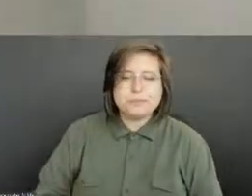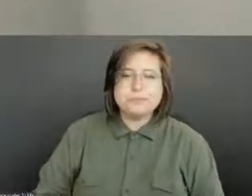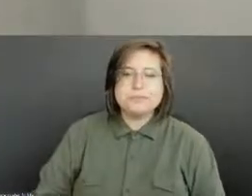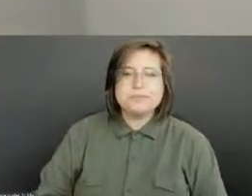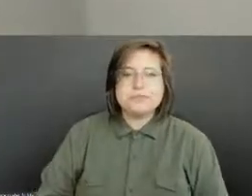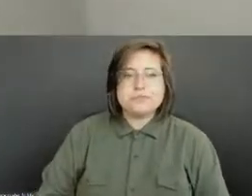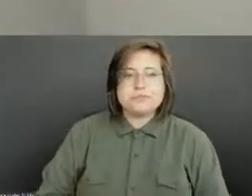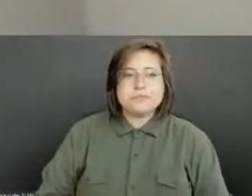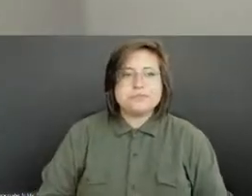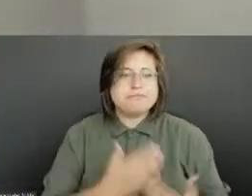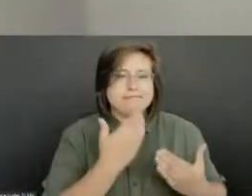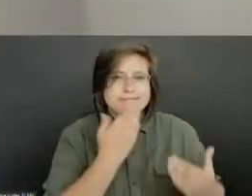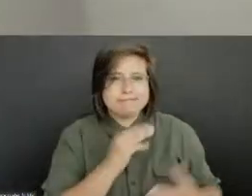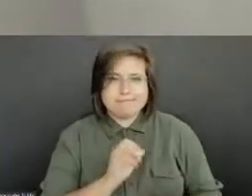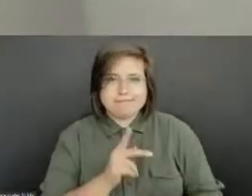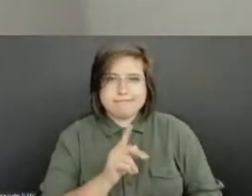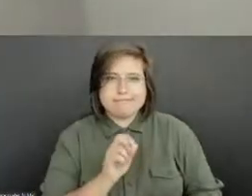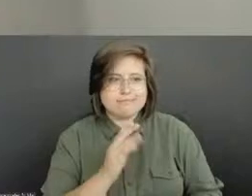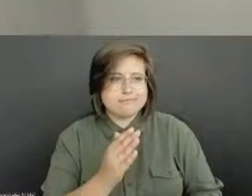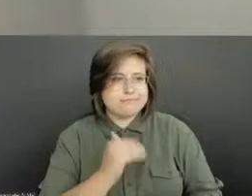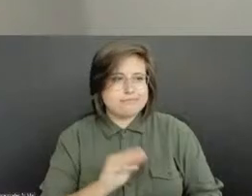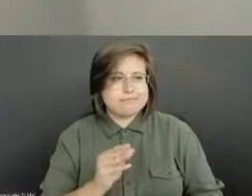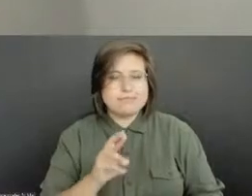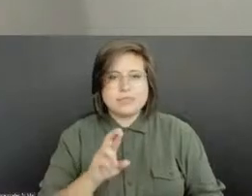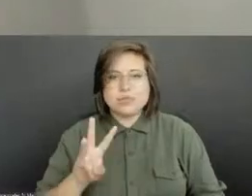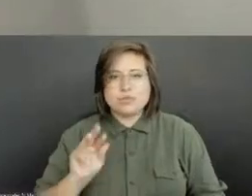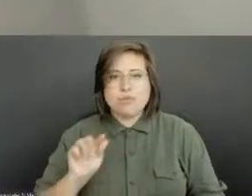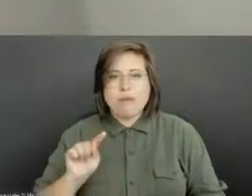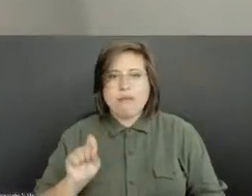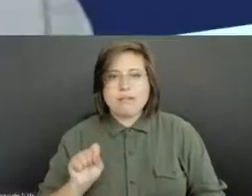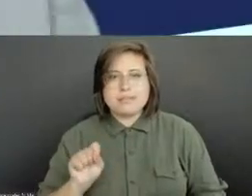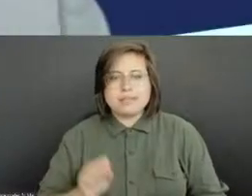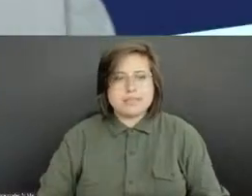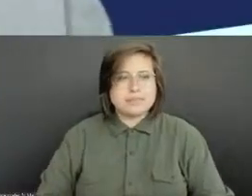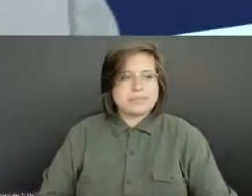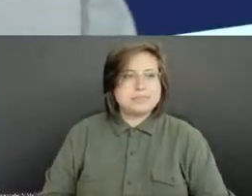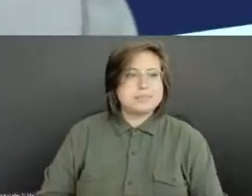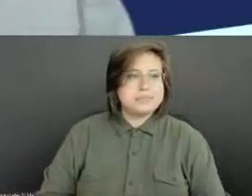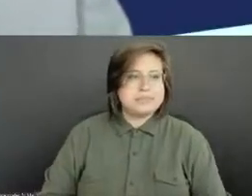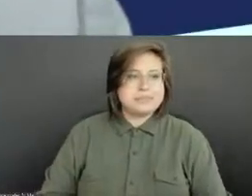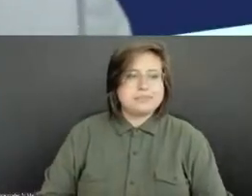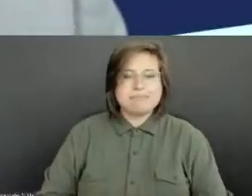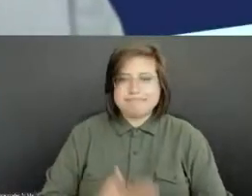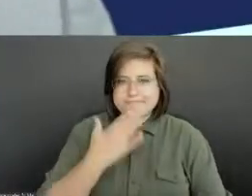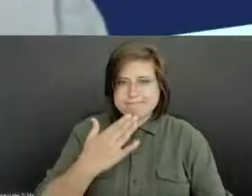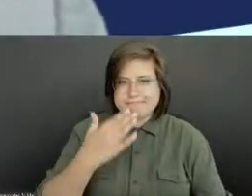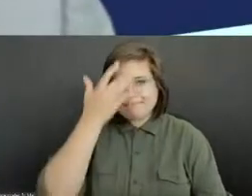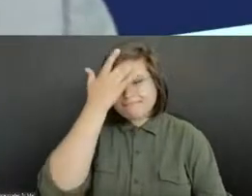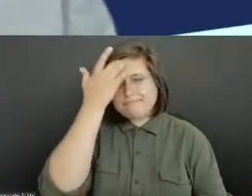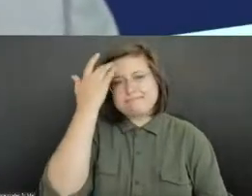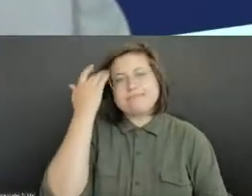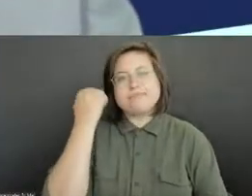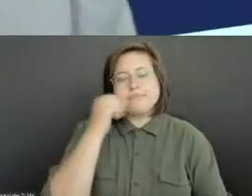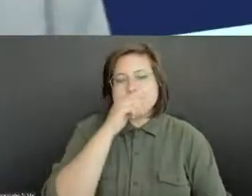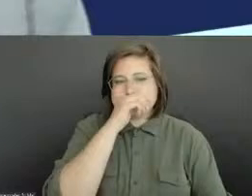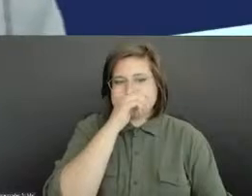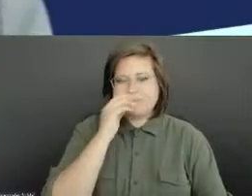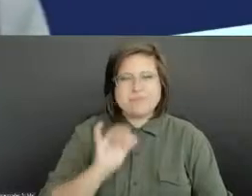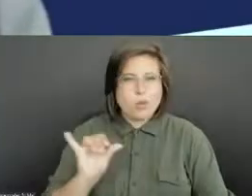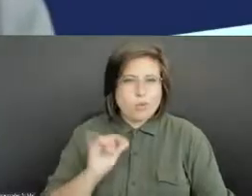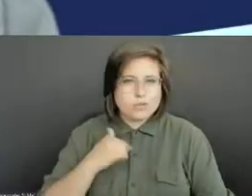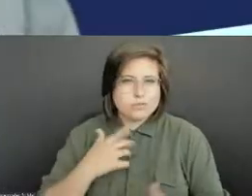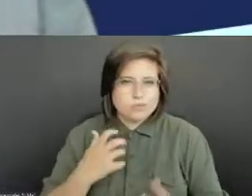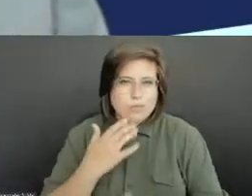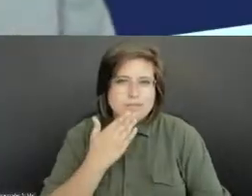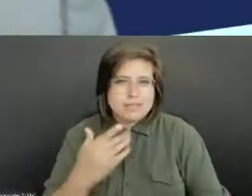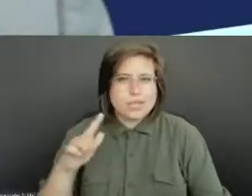you, Ms. Turner. Mr. Watts, sorry. Yes, okay. Thank you. And I also want to thank you as chair